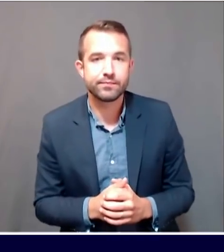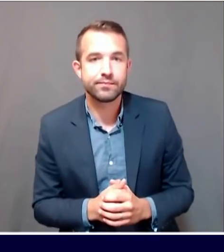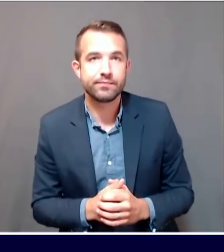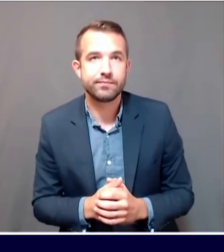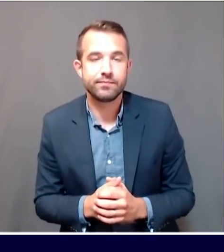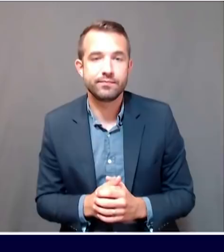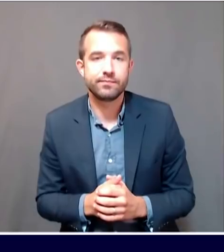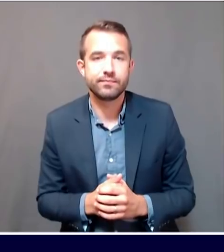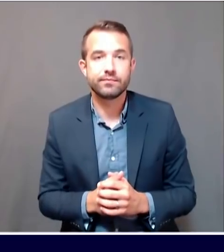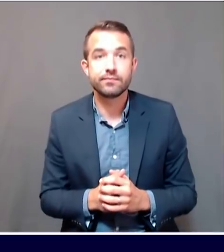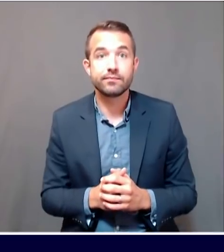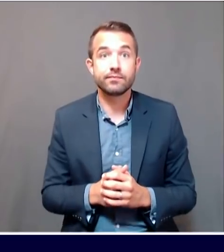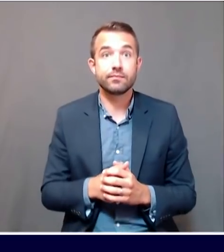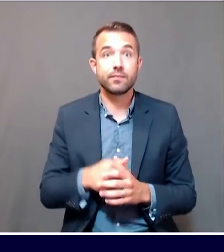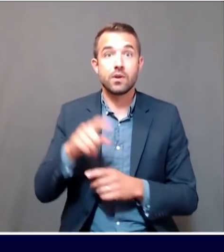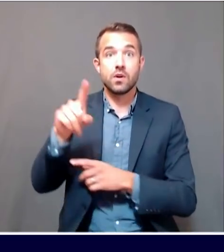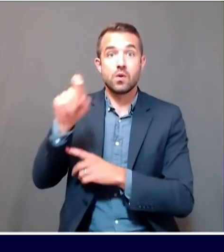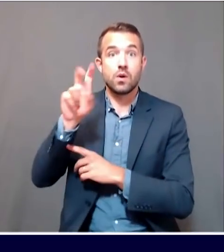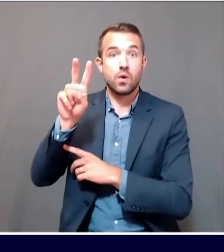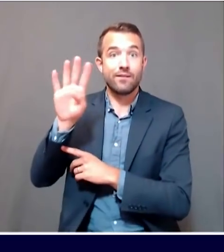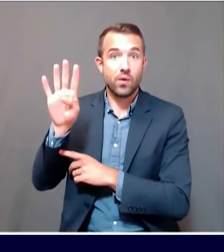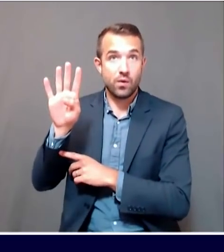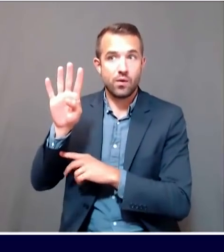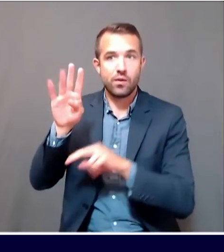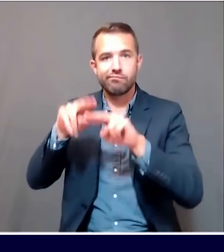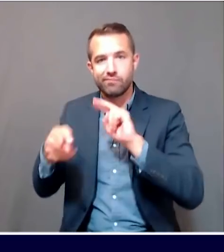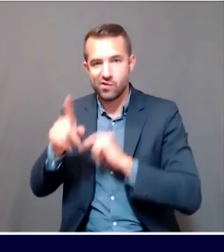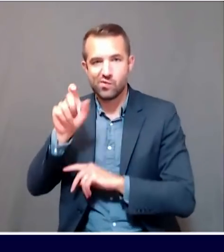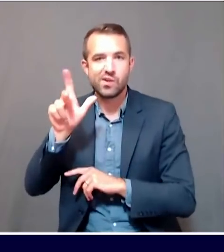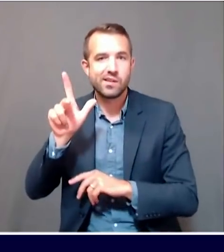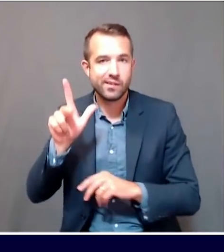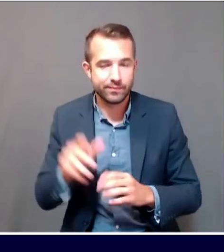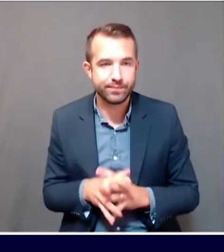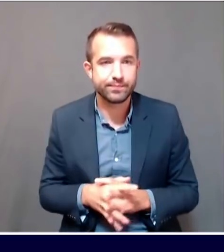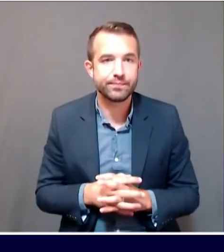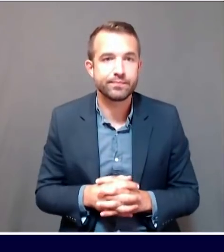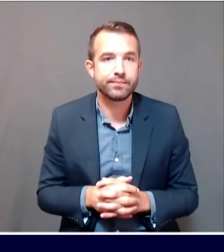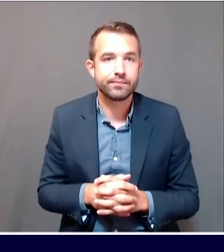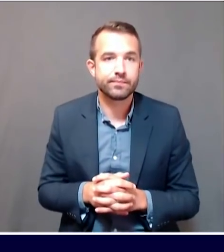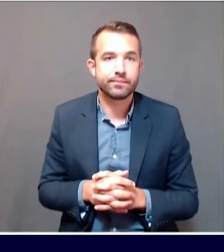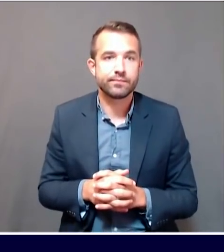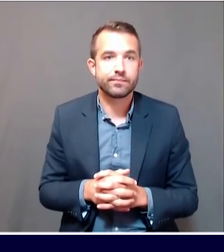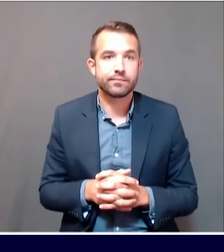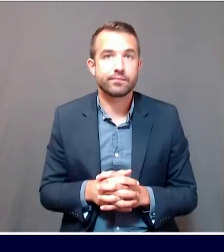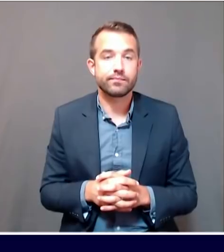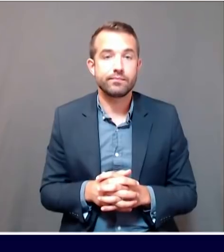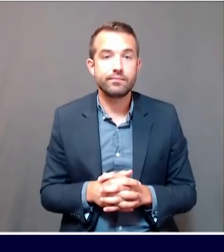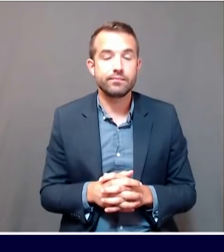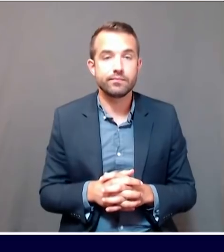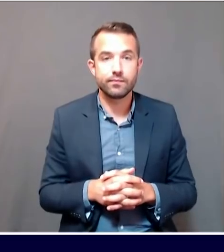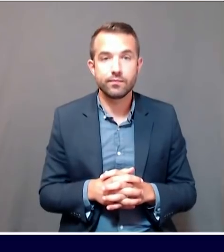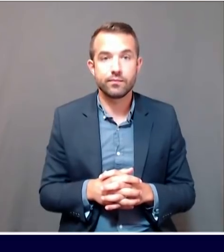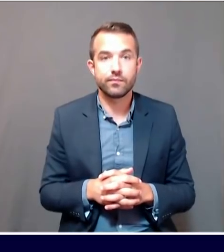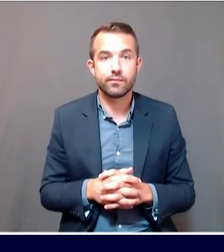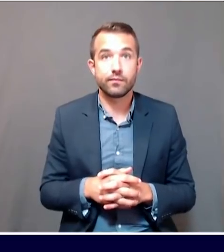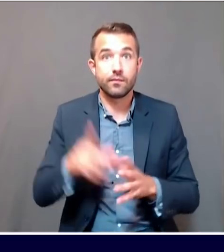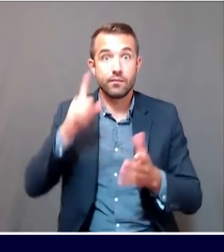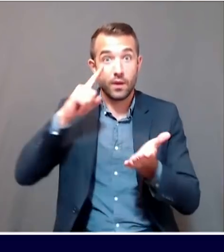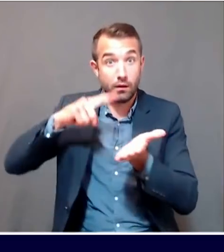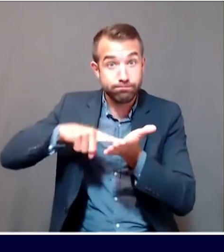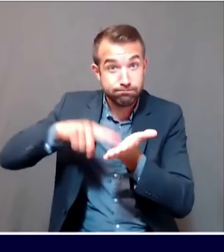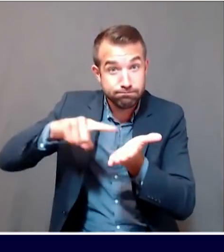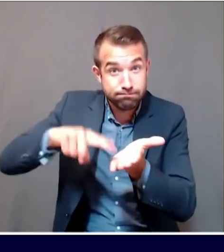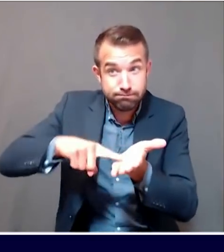from 124 down to 123. As a result of that investigation, we